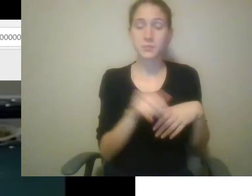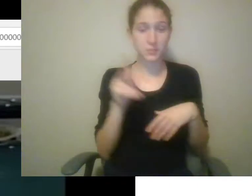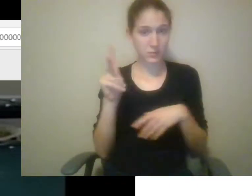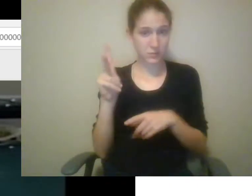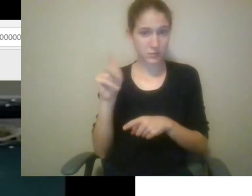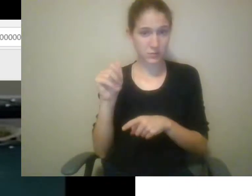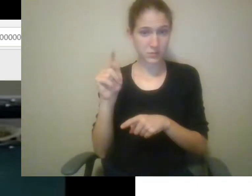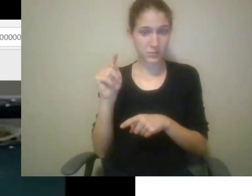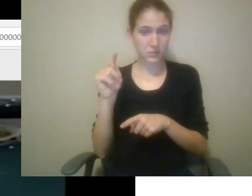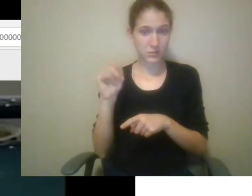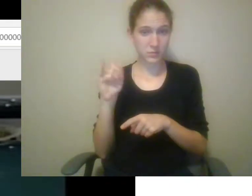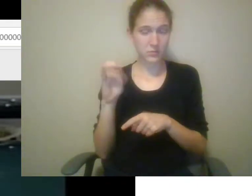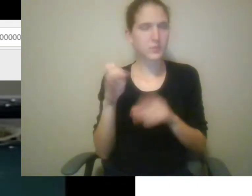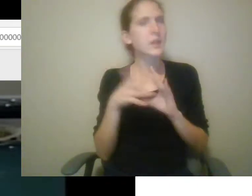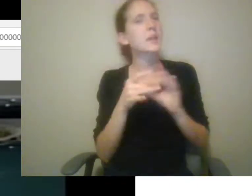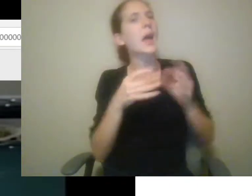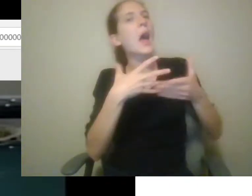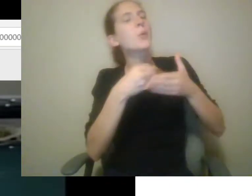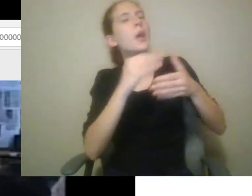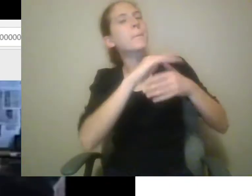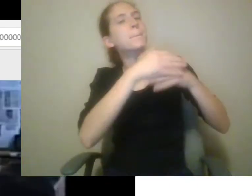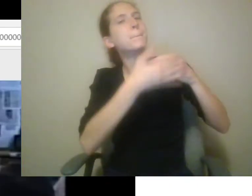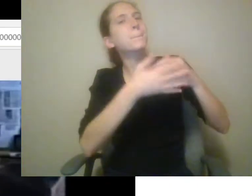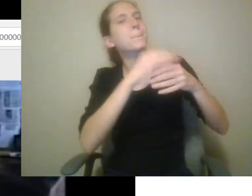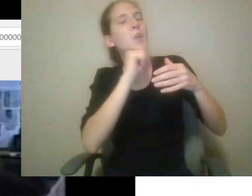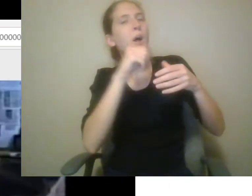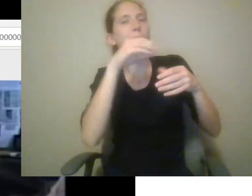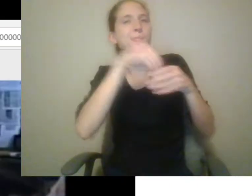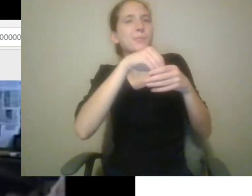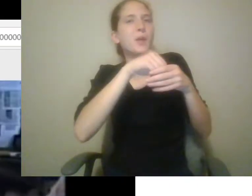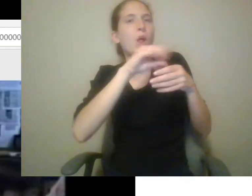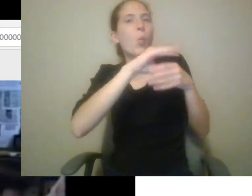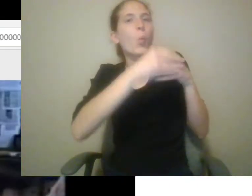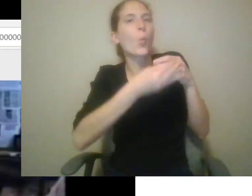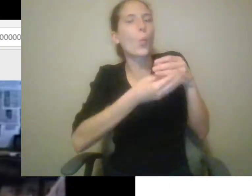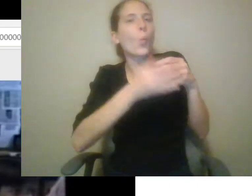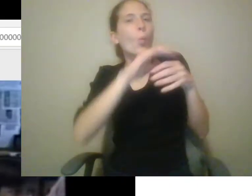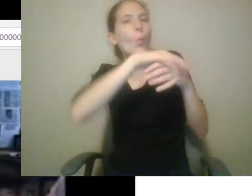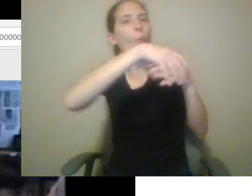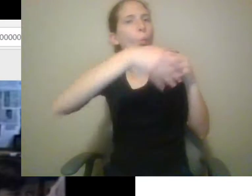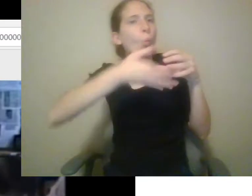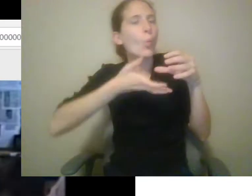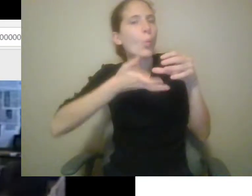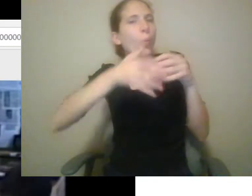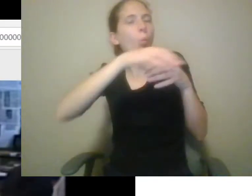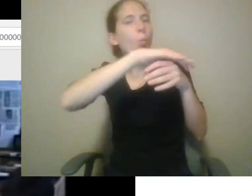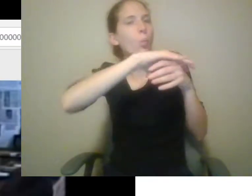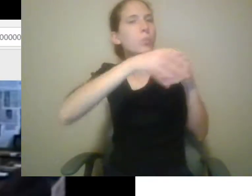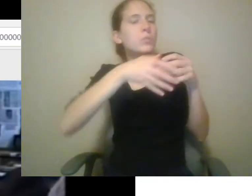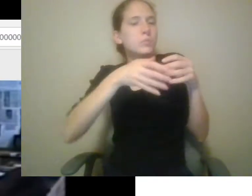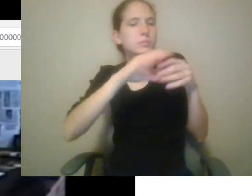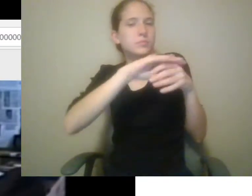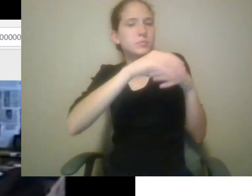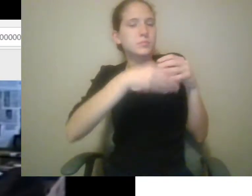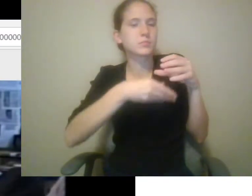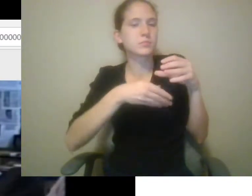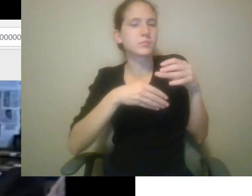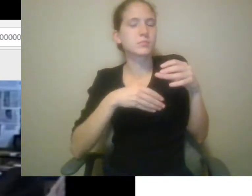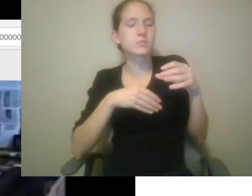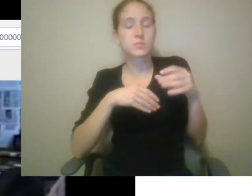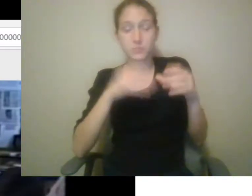Katie? Outside of the cell. Okay, it is the. Okay, it surrounds